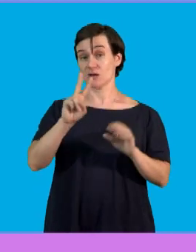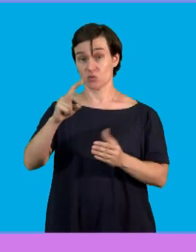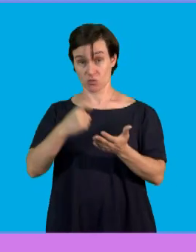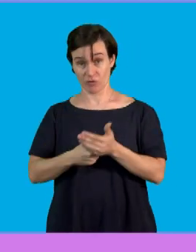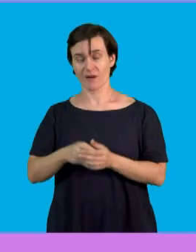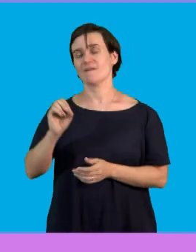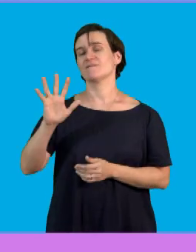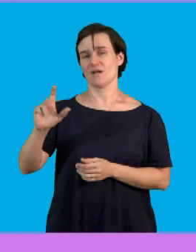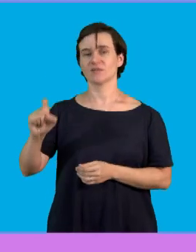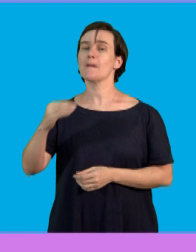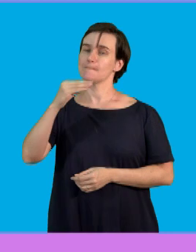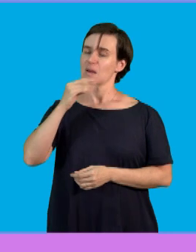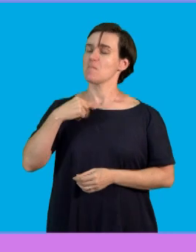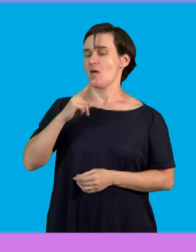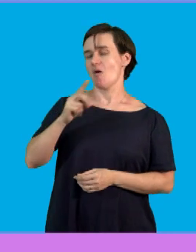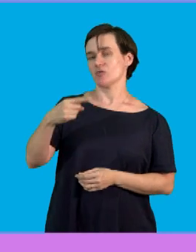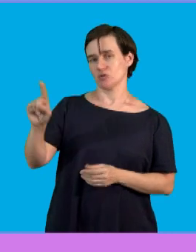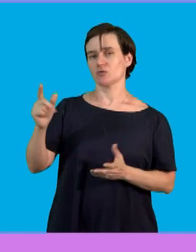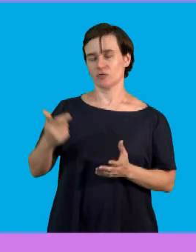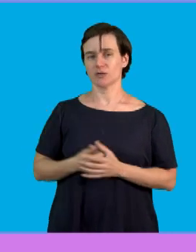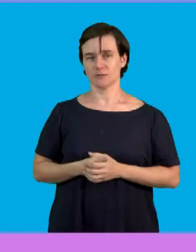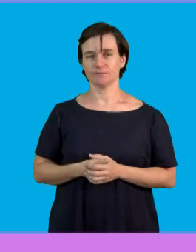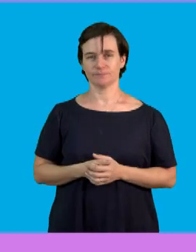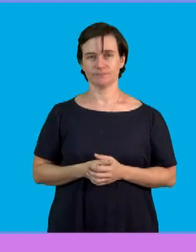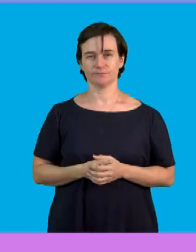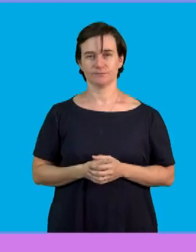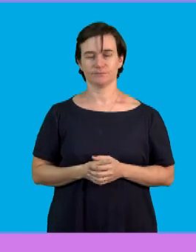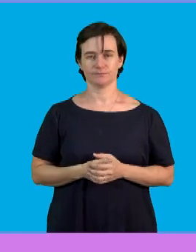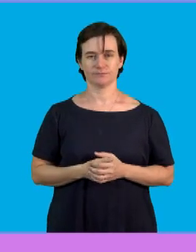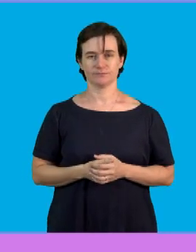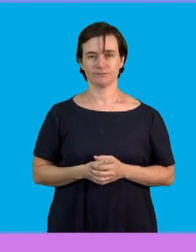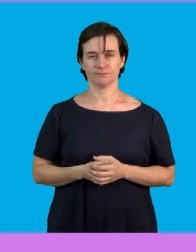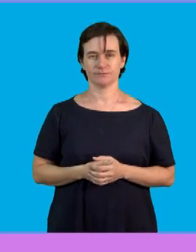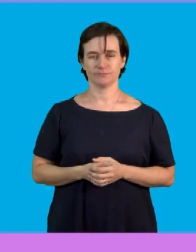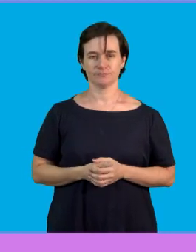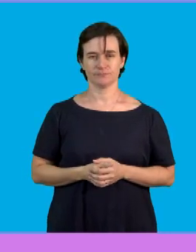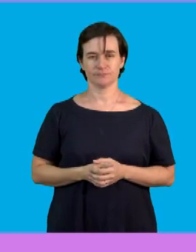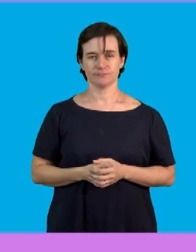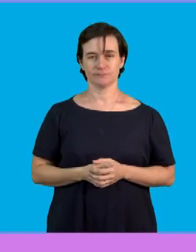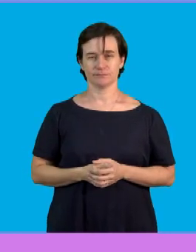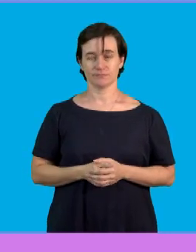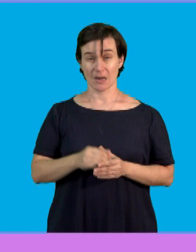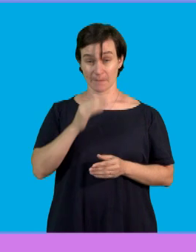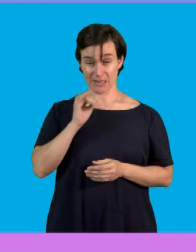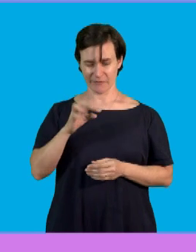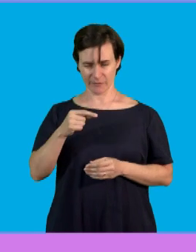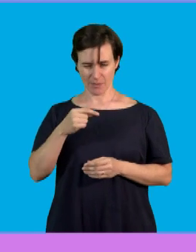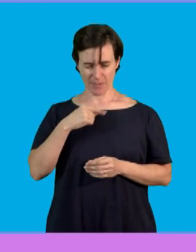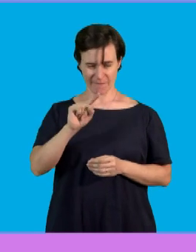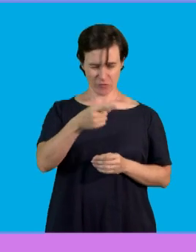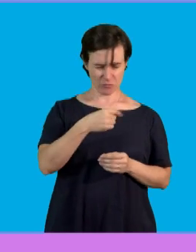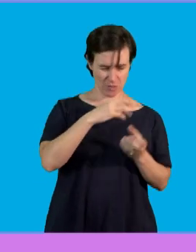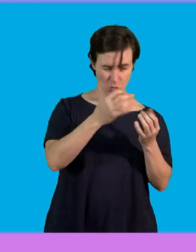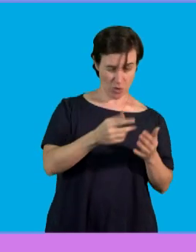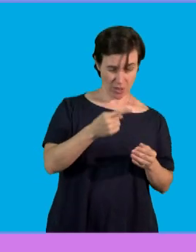3,192 rand 5 cents. So you are able to work it up back. So it means if you get the correct answer that is given on the statement,